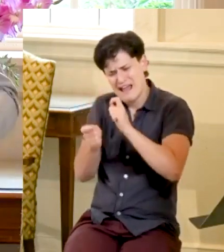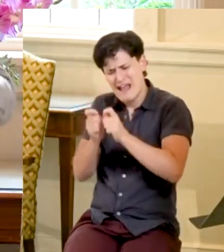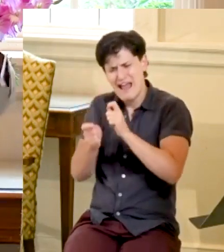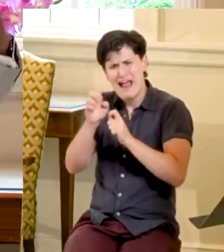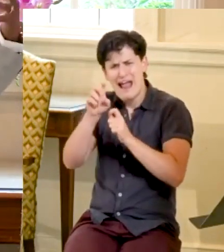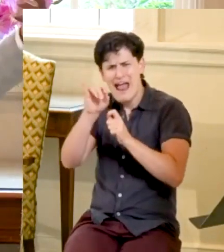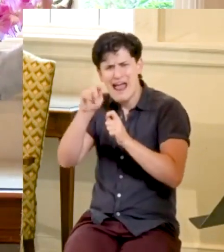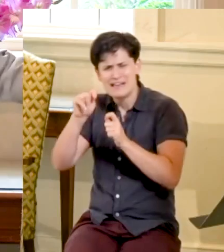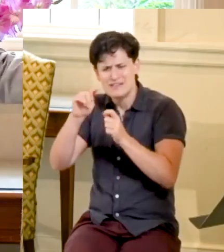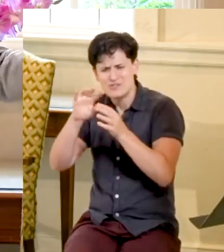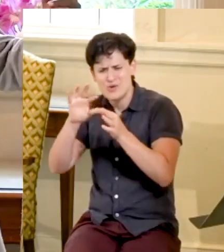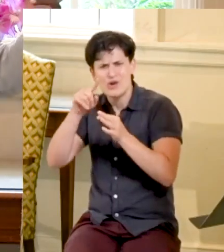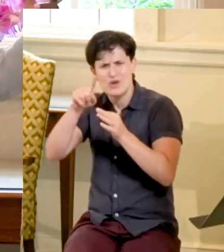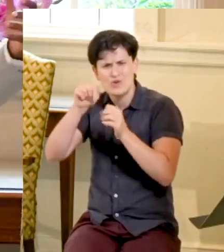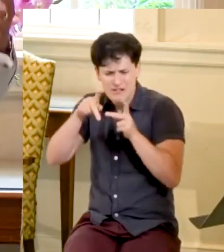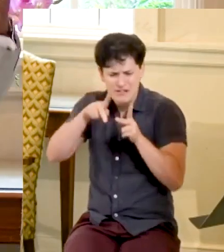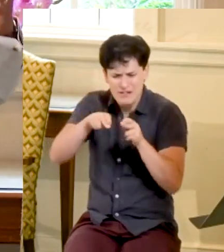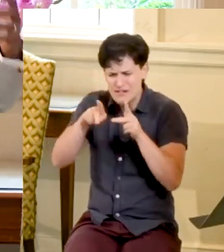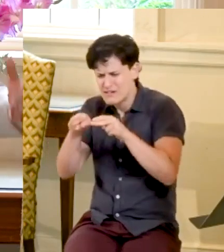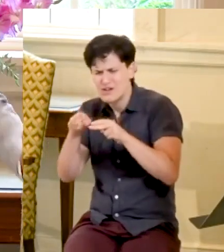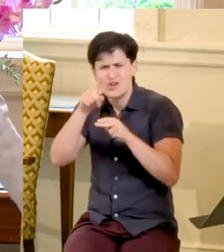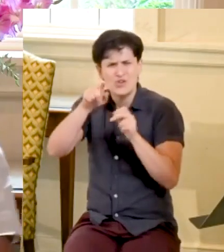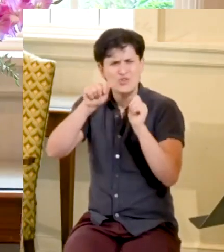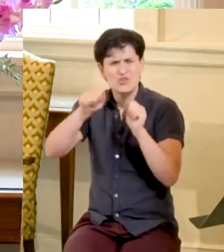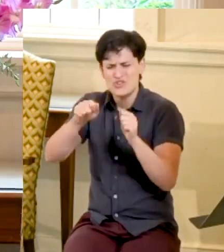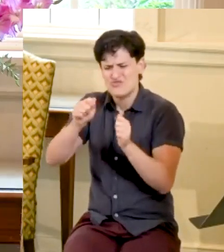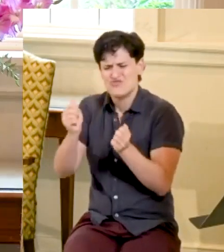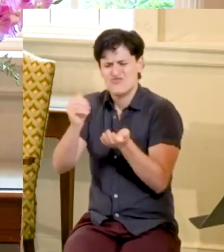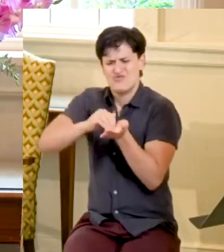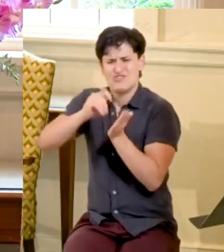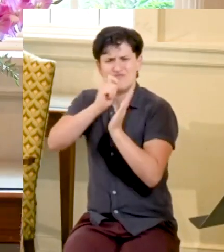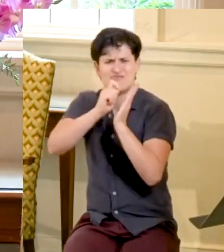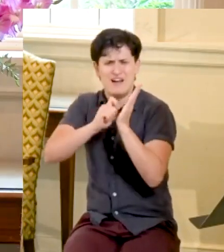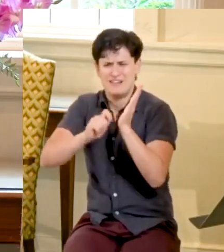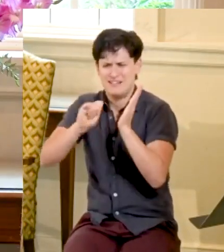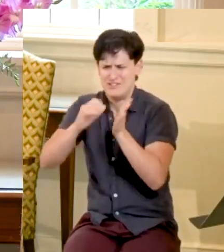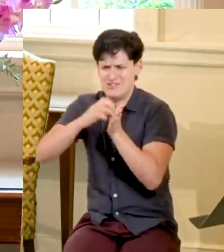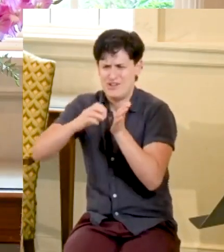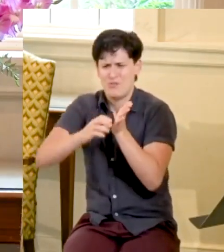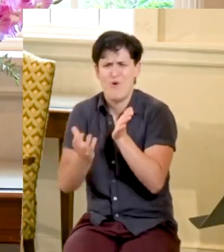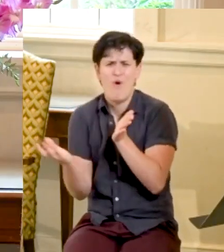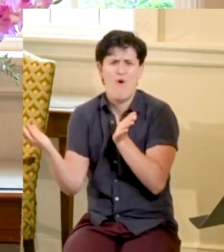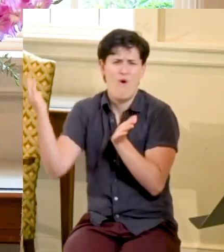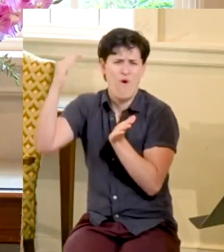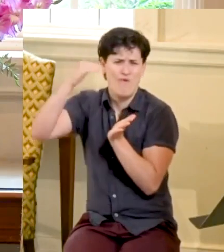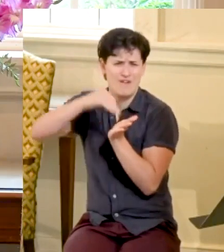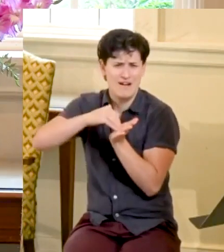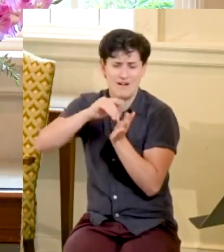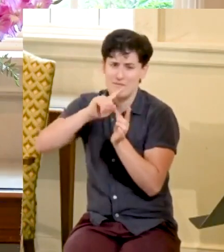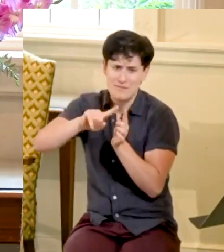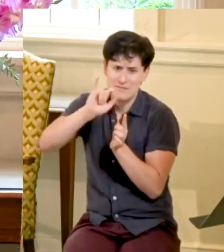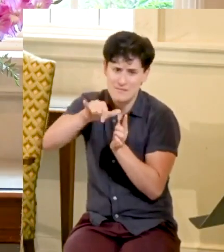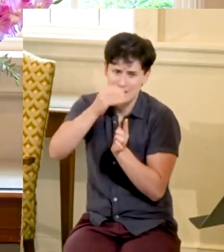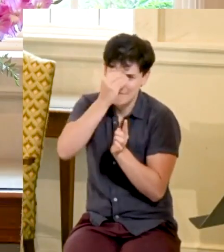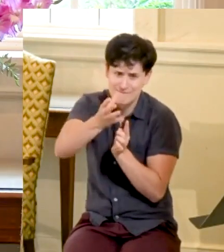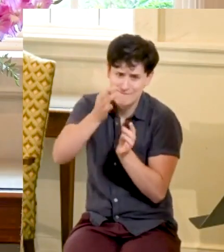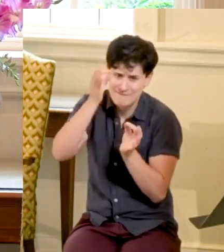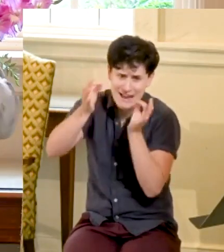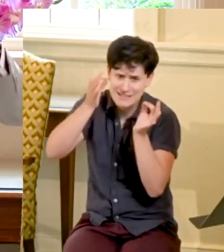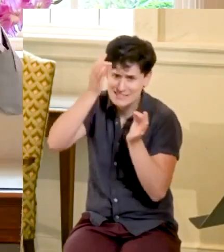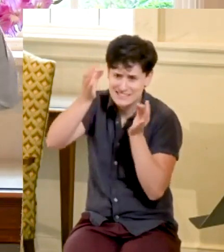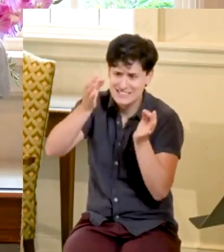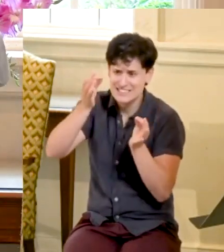cringe, dodge the shame, rewrite the chapter. But that's the fantasy. Even if we could